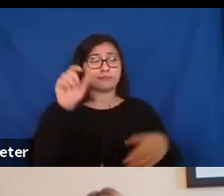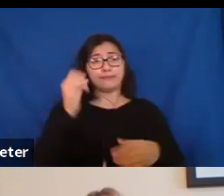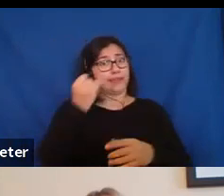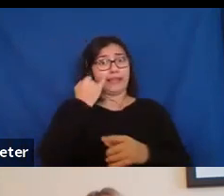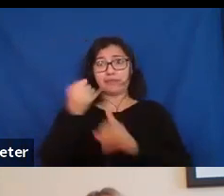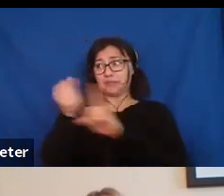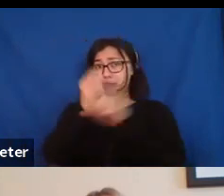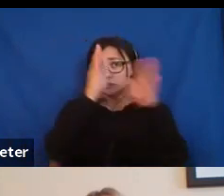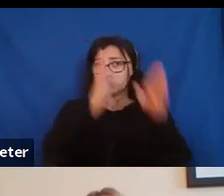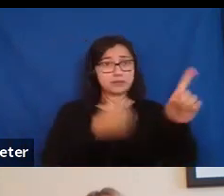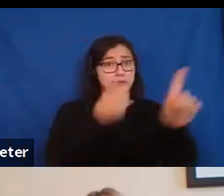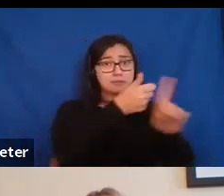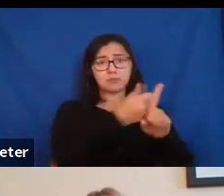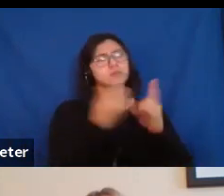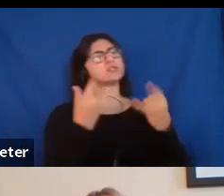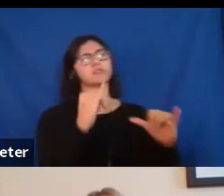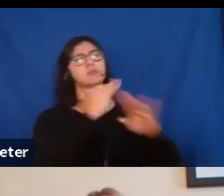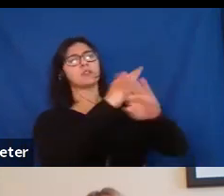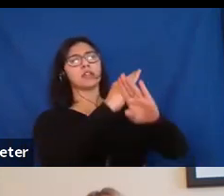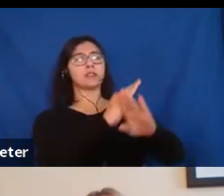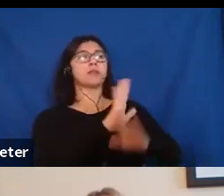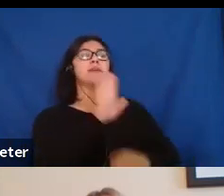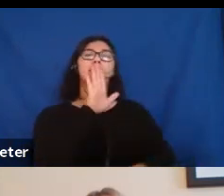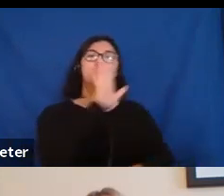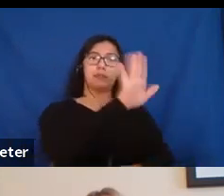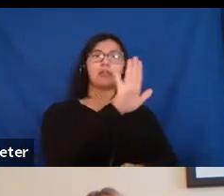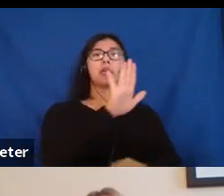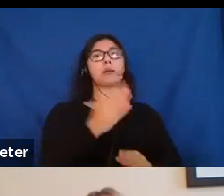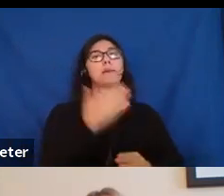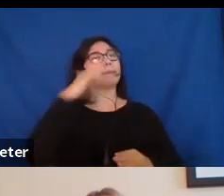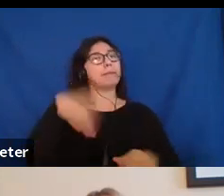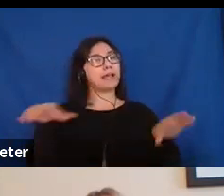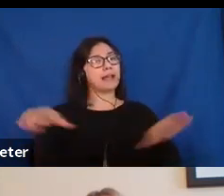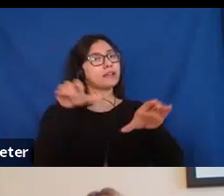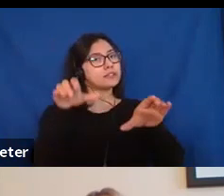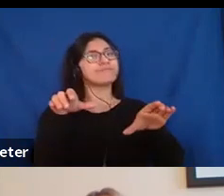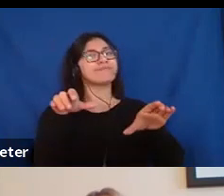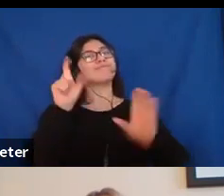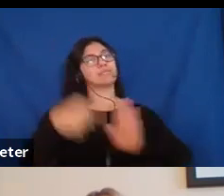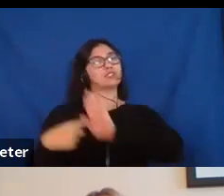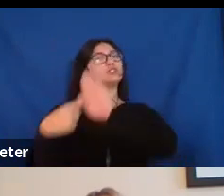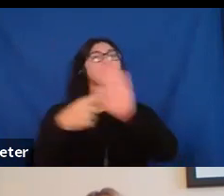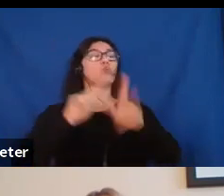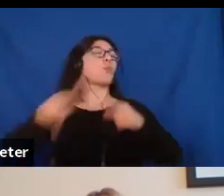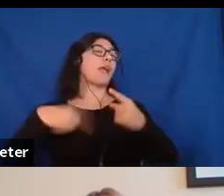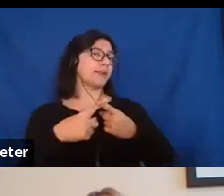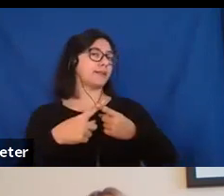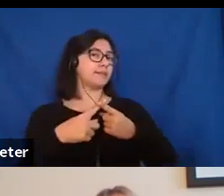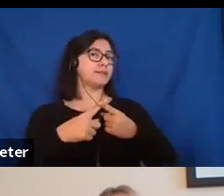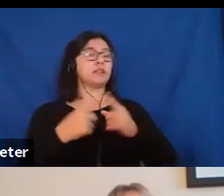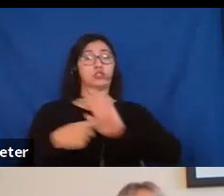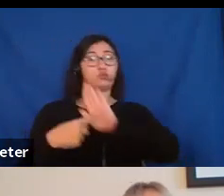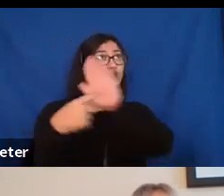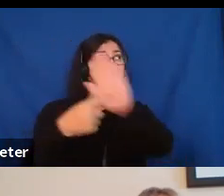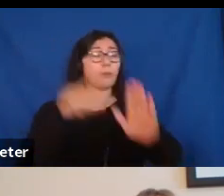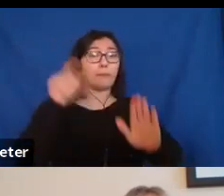feel like their misdeeds need to be put on full display? When do we need to publicize them in order for us to stop the harm